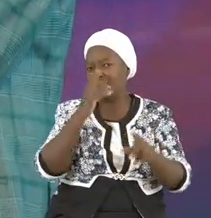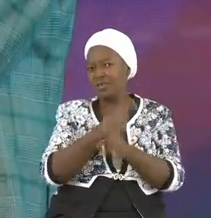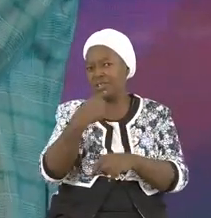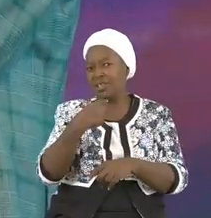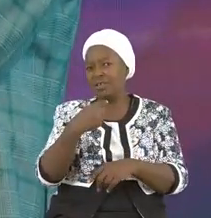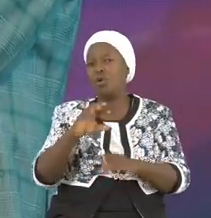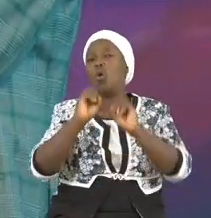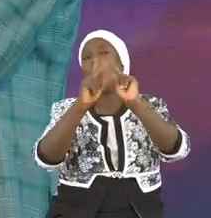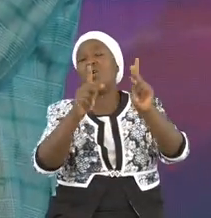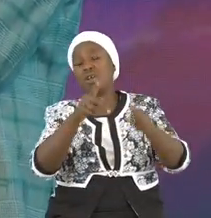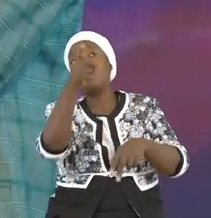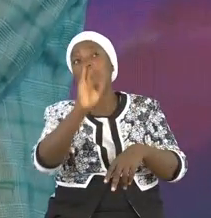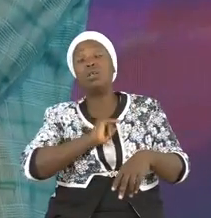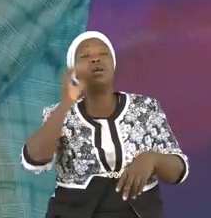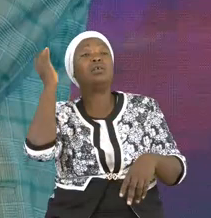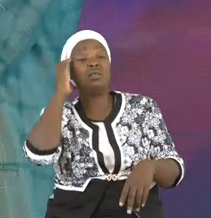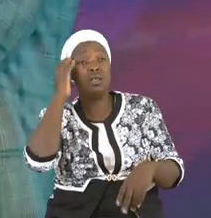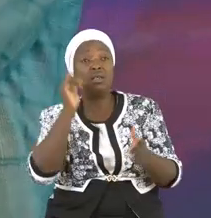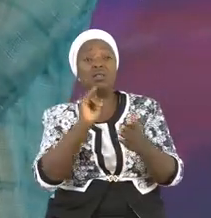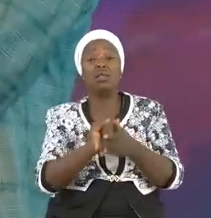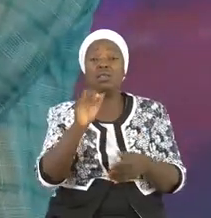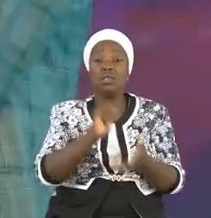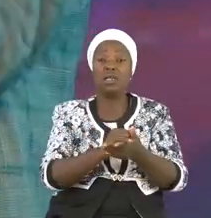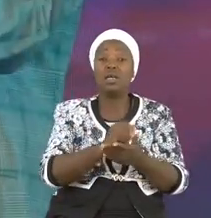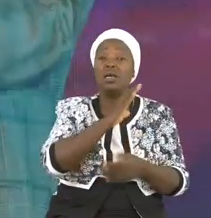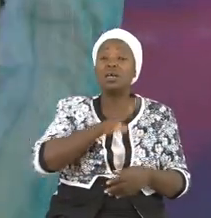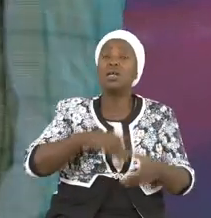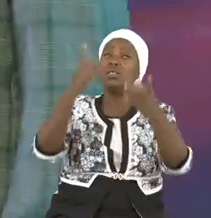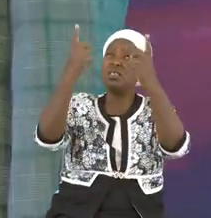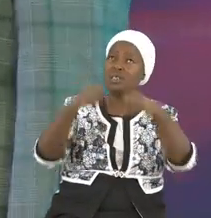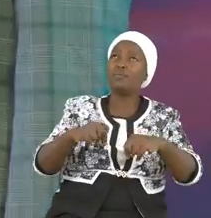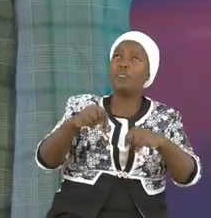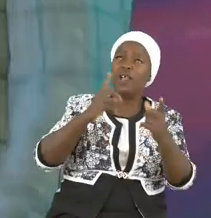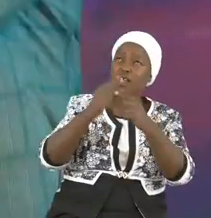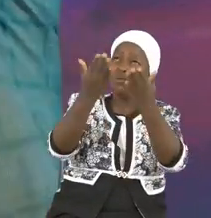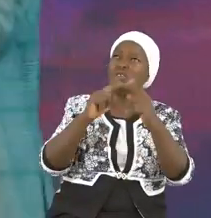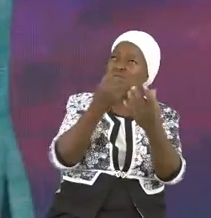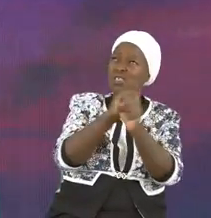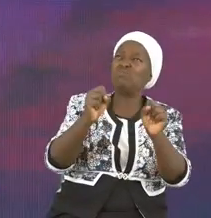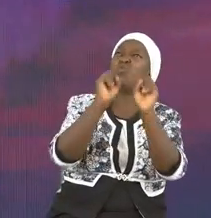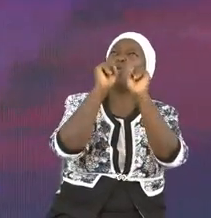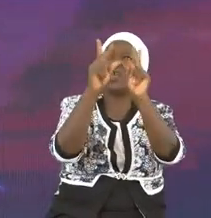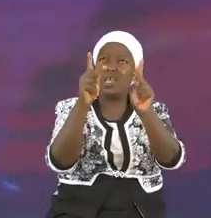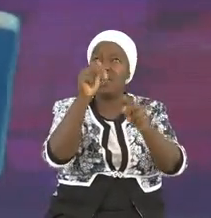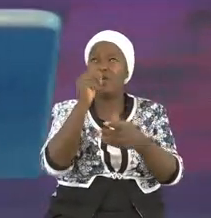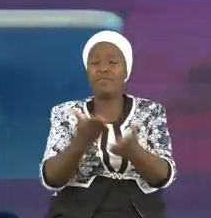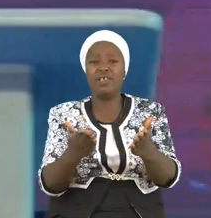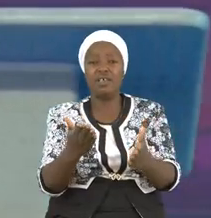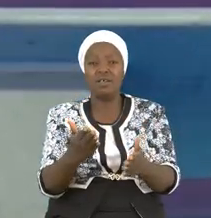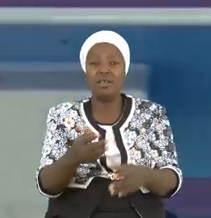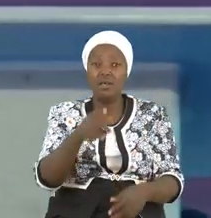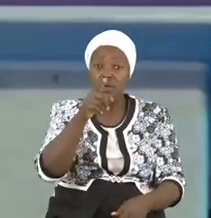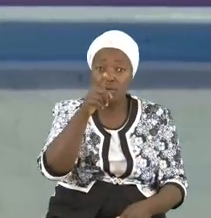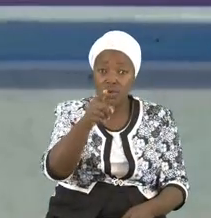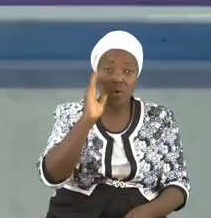that Christ came and he wants to say, all right, I'm here. You will tell the Lord, where